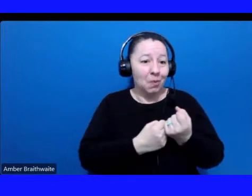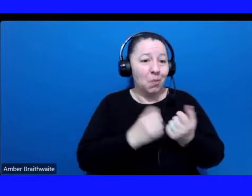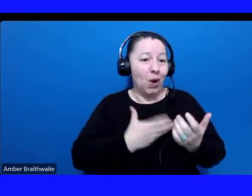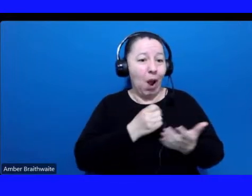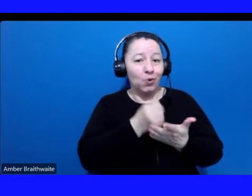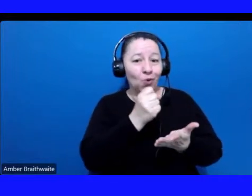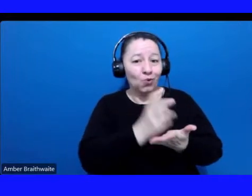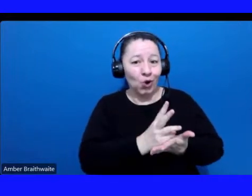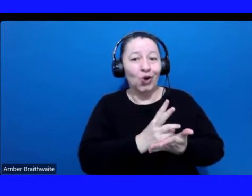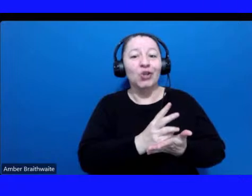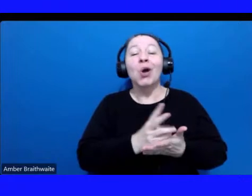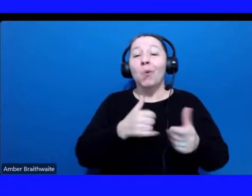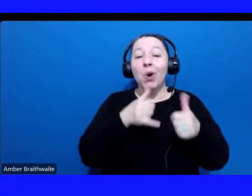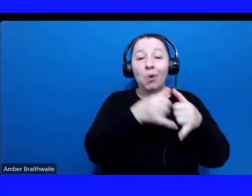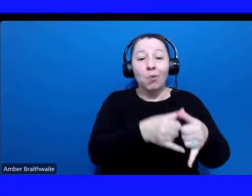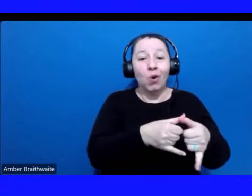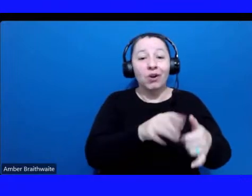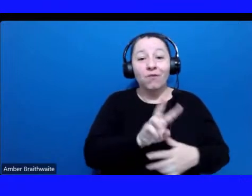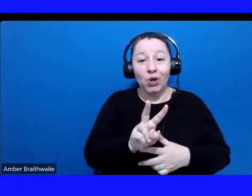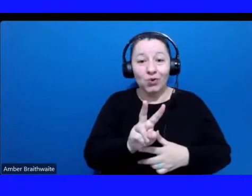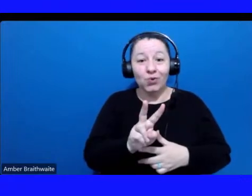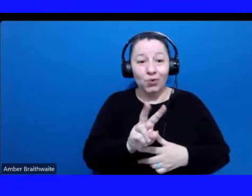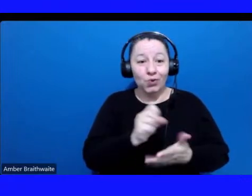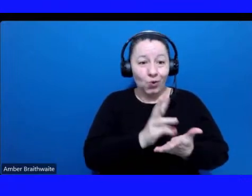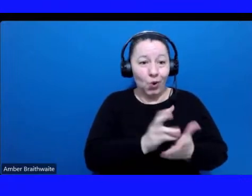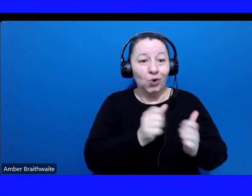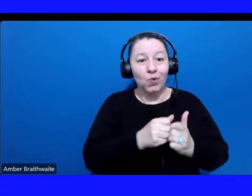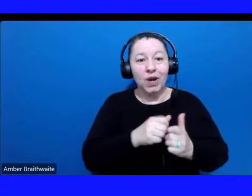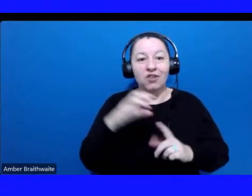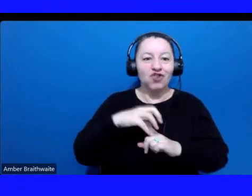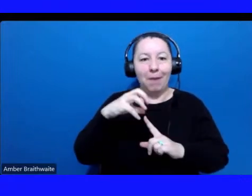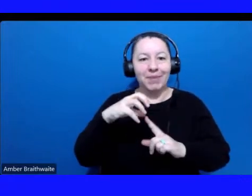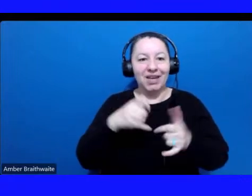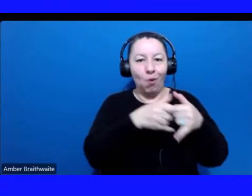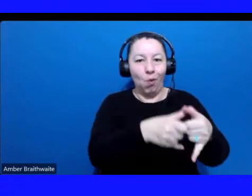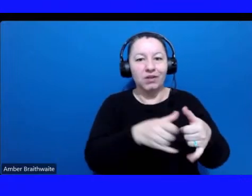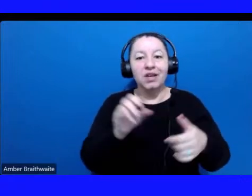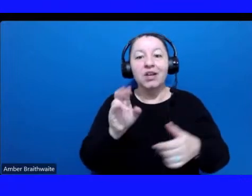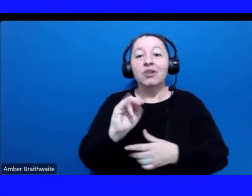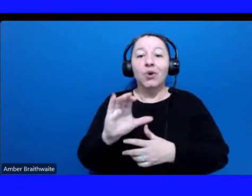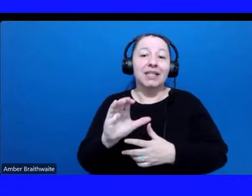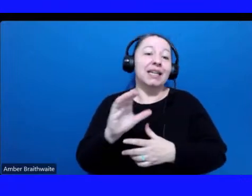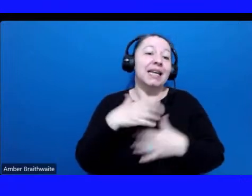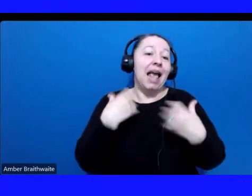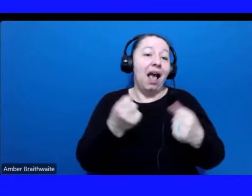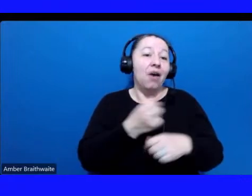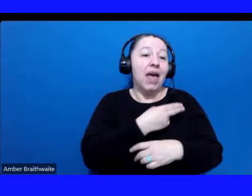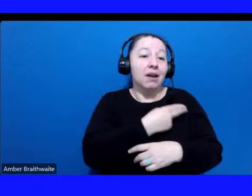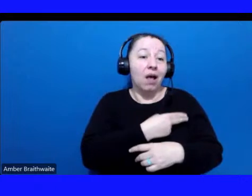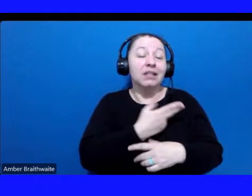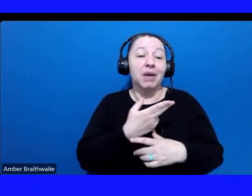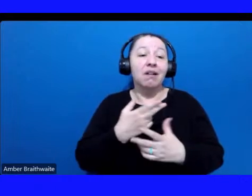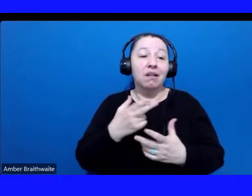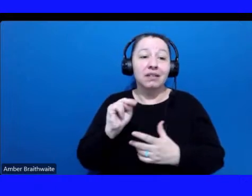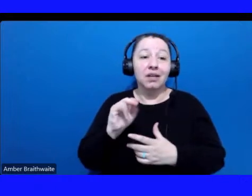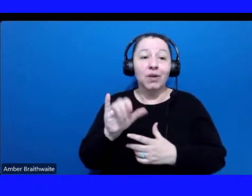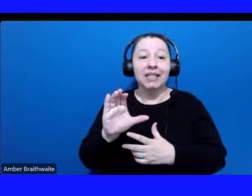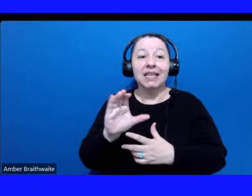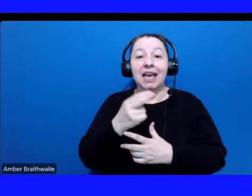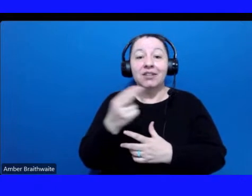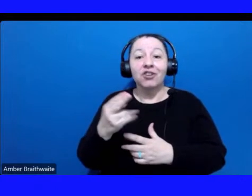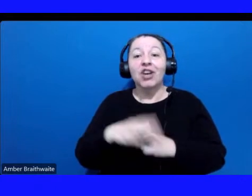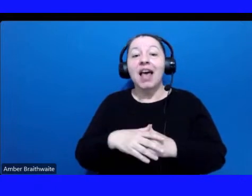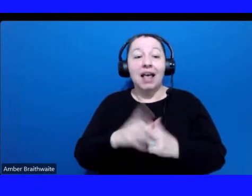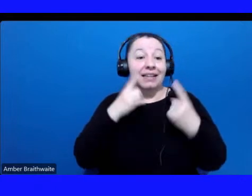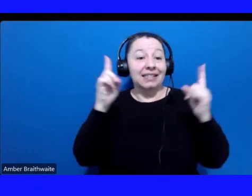utilization, Indian QI data submission. The guest speakers included the Office of Quality Patient Safety, MNPA, Press Ganey,